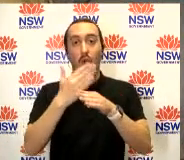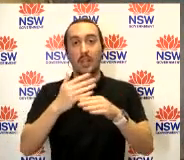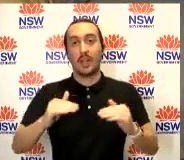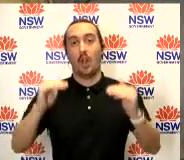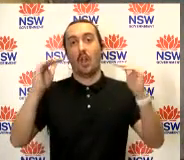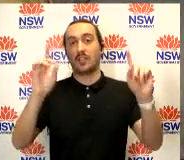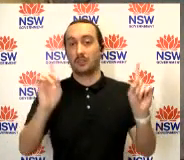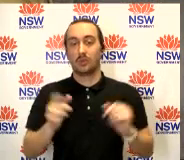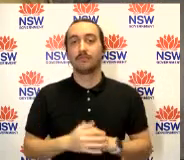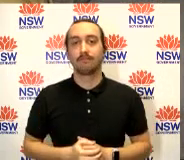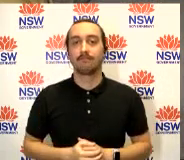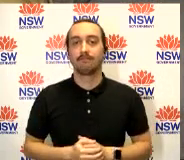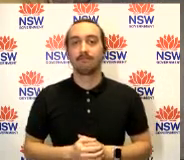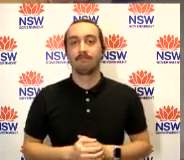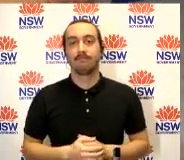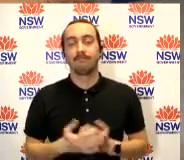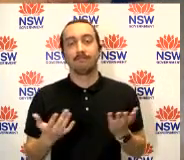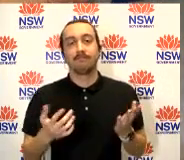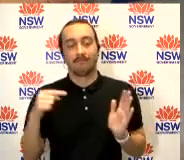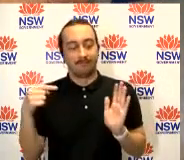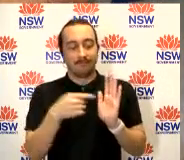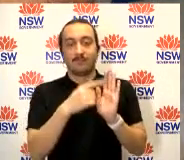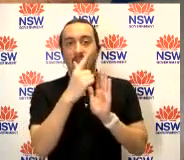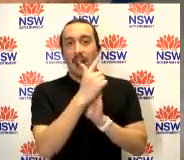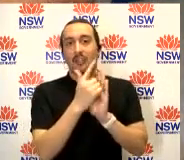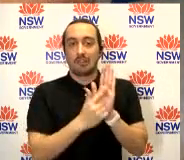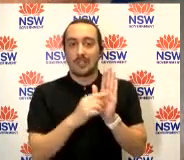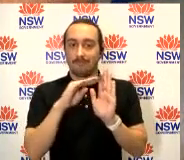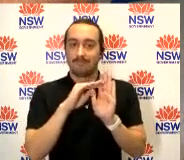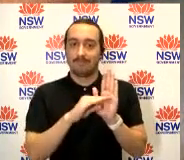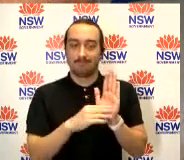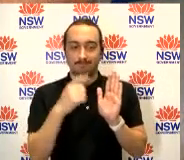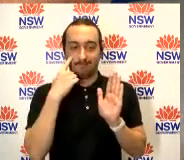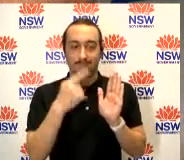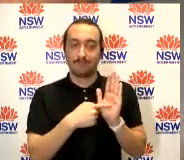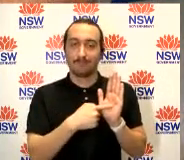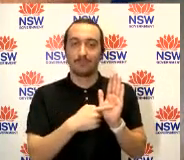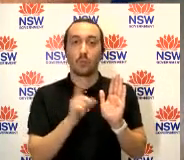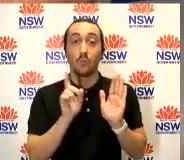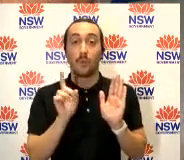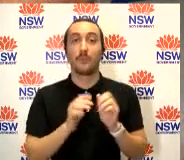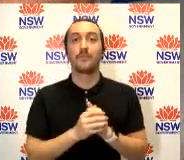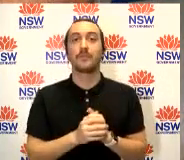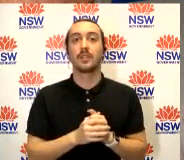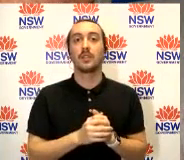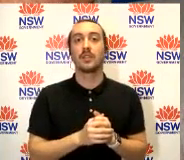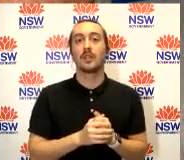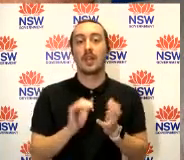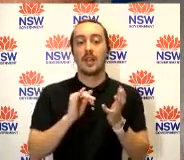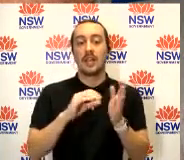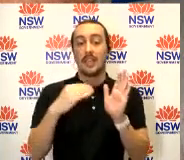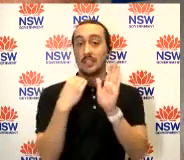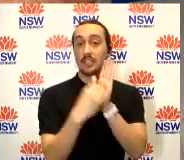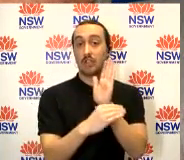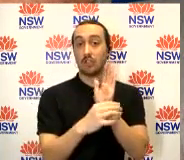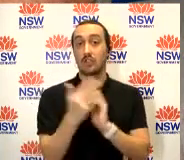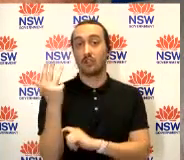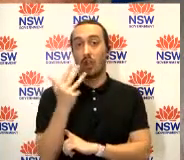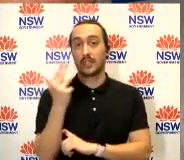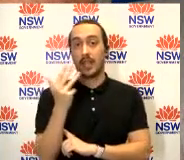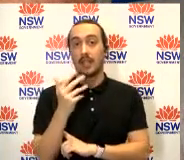If we go to the legislation, because that's what needs to be complied with, under Section 19, which is the primary duty of